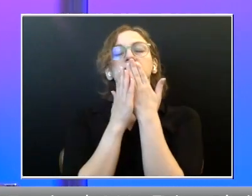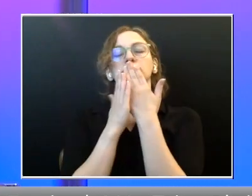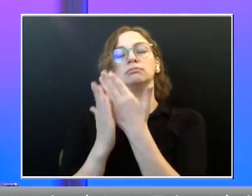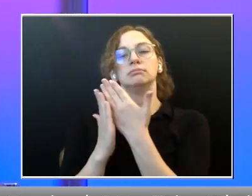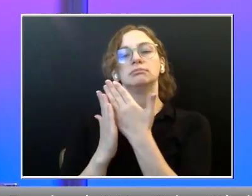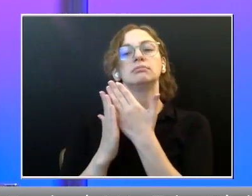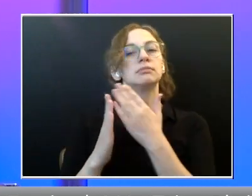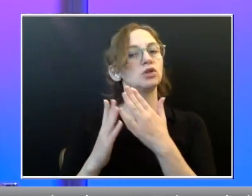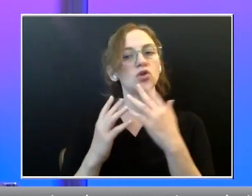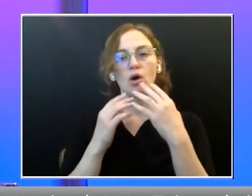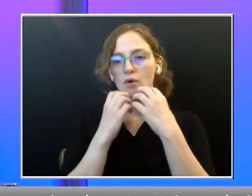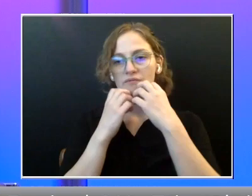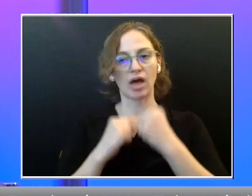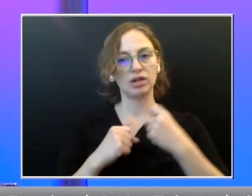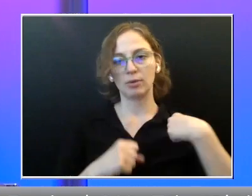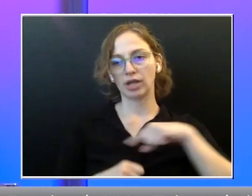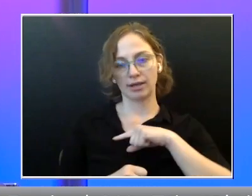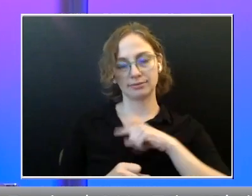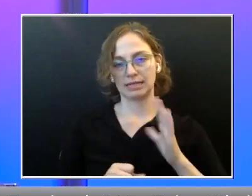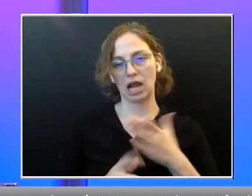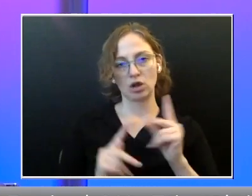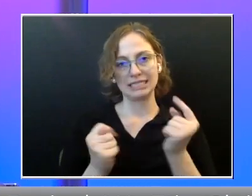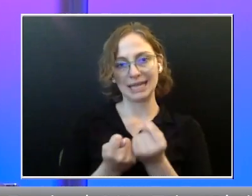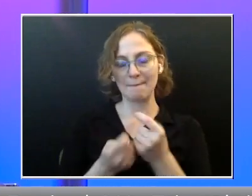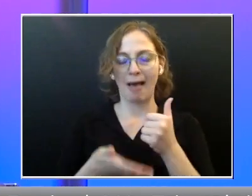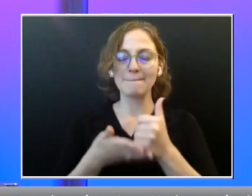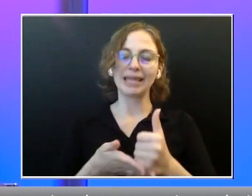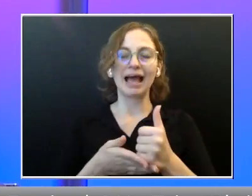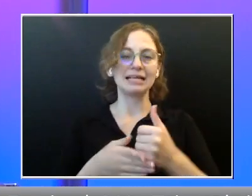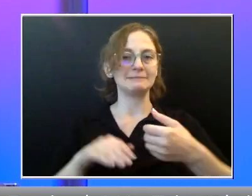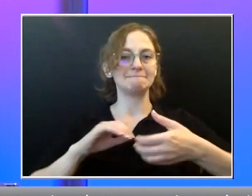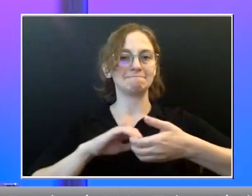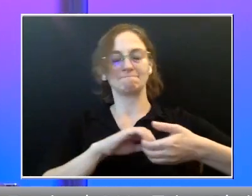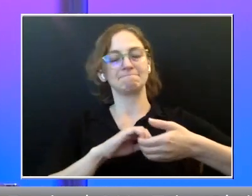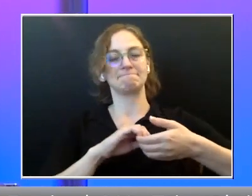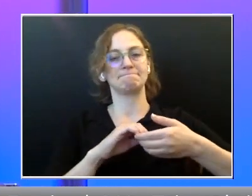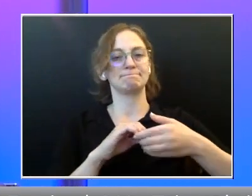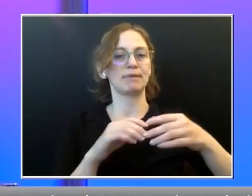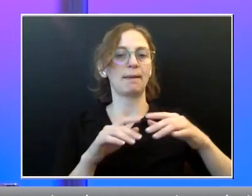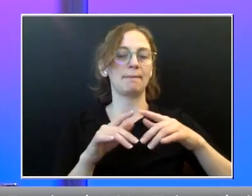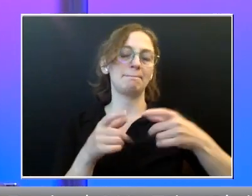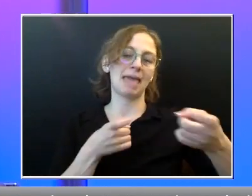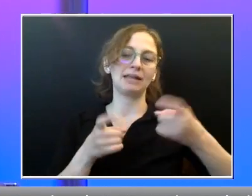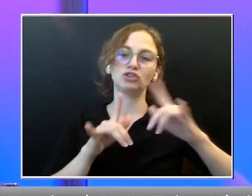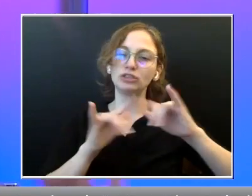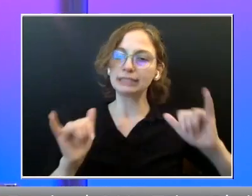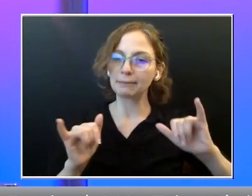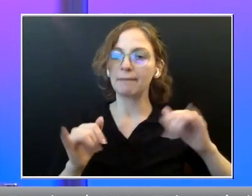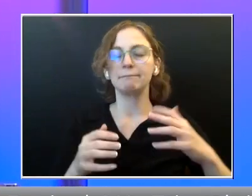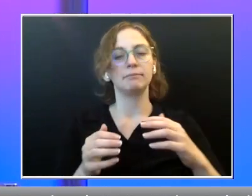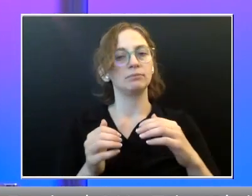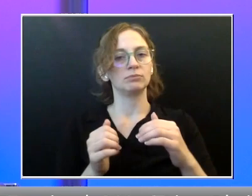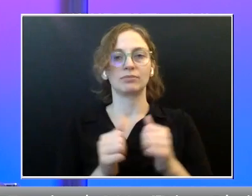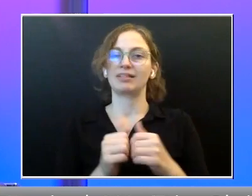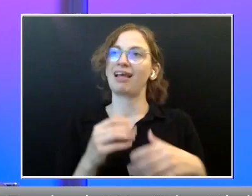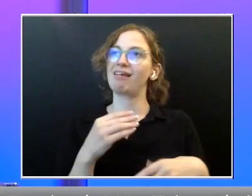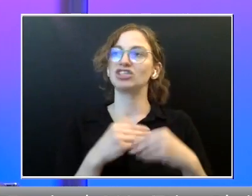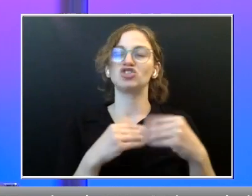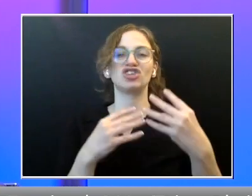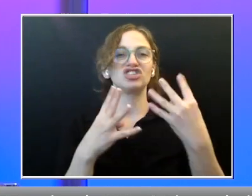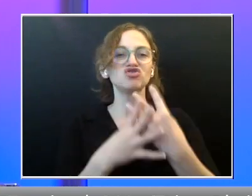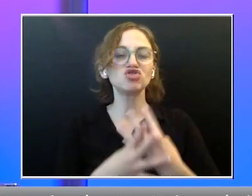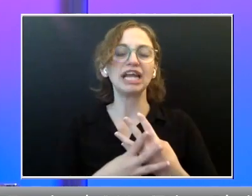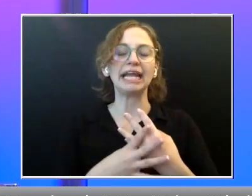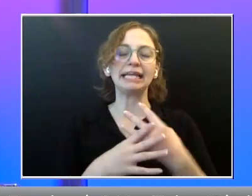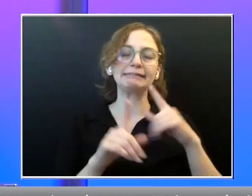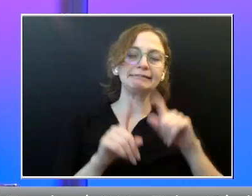co-manage and really help us out with extra screening, you know, extra prescription medicines that patients might need, things